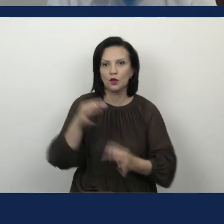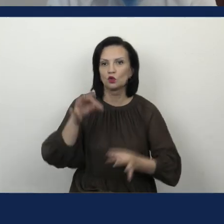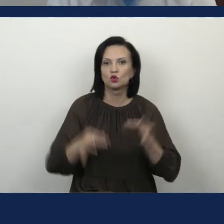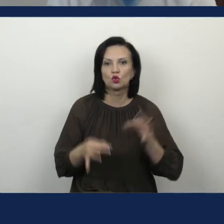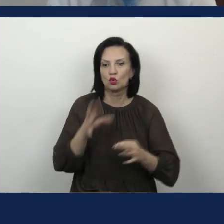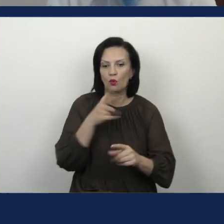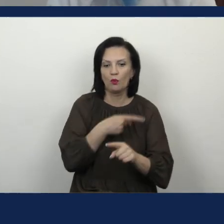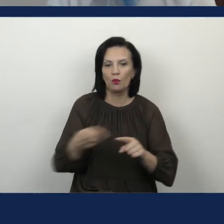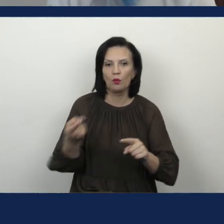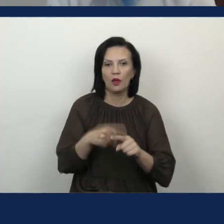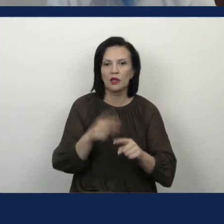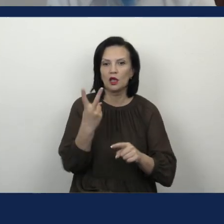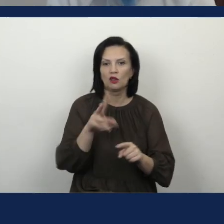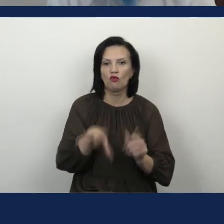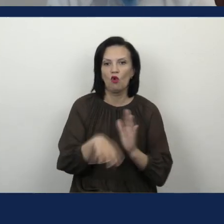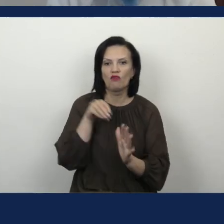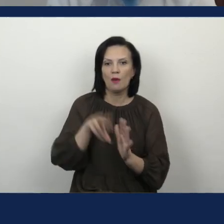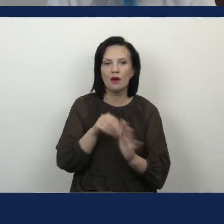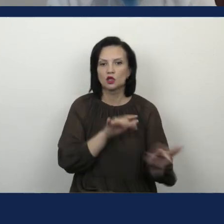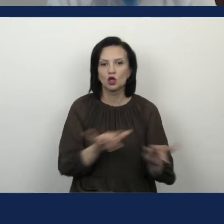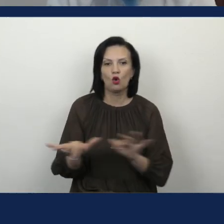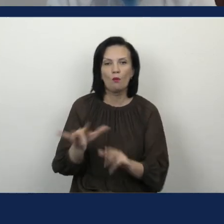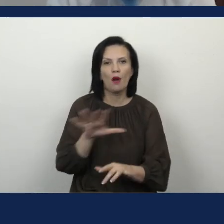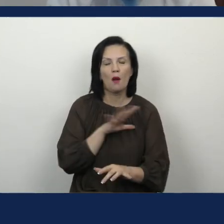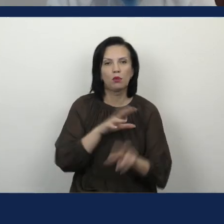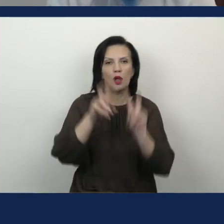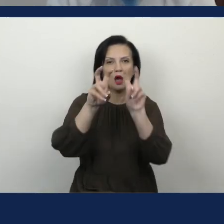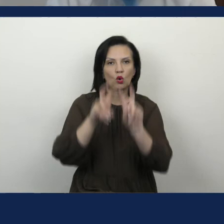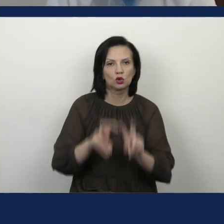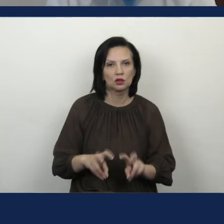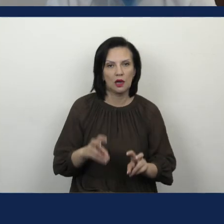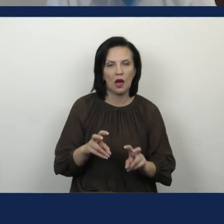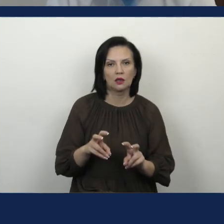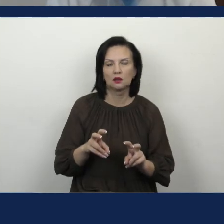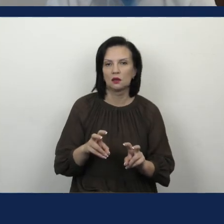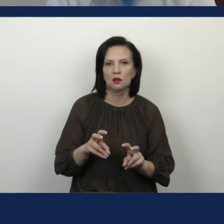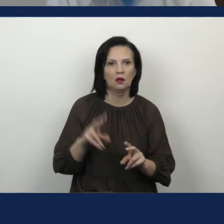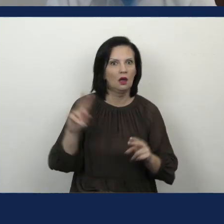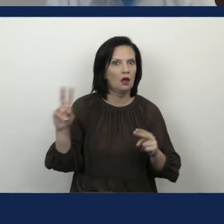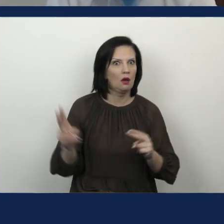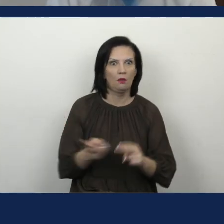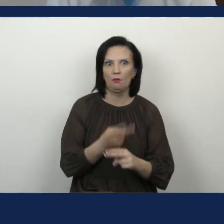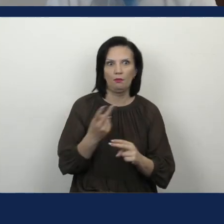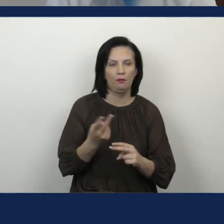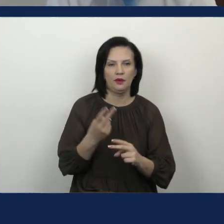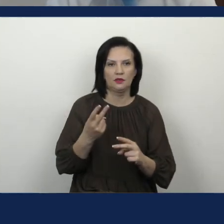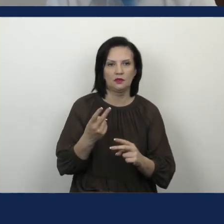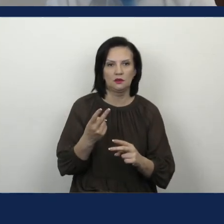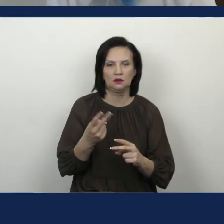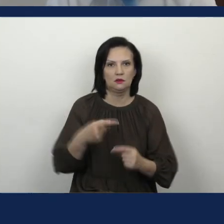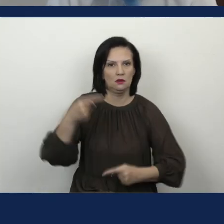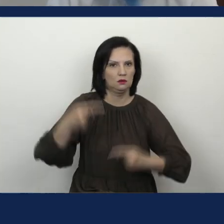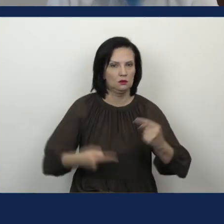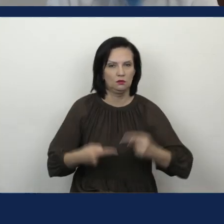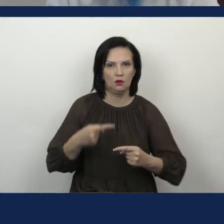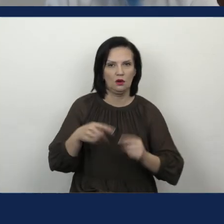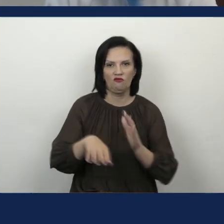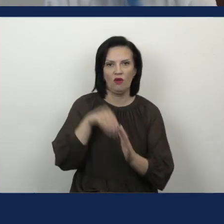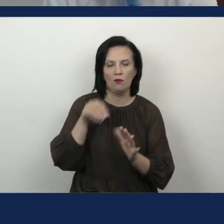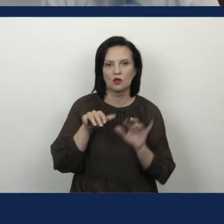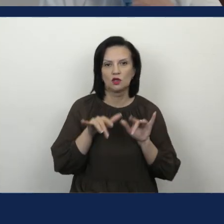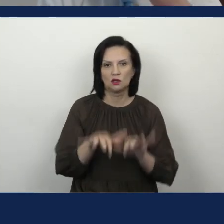result, the court, during those two election campaigns, considered an unprecedented number